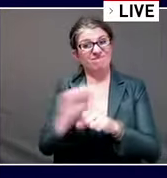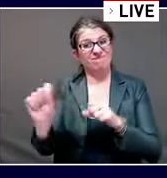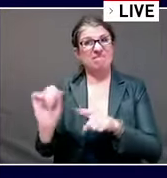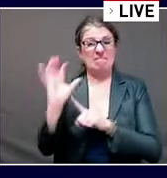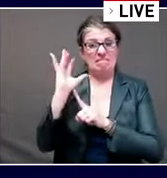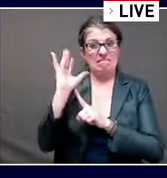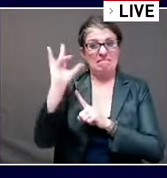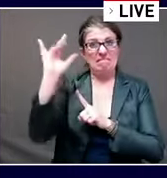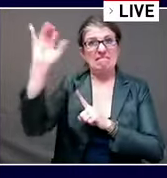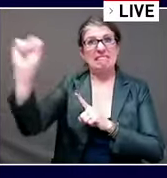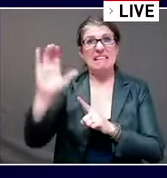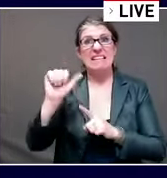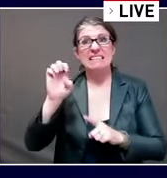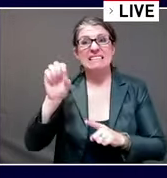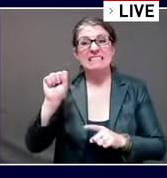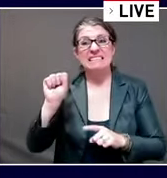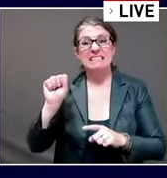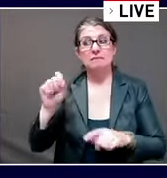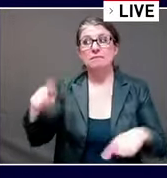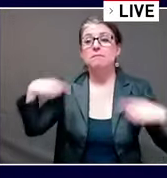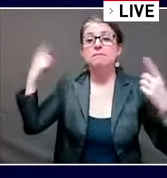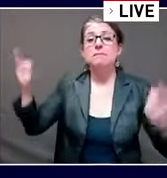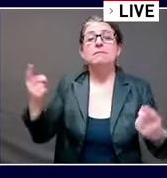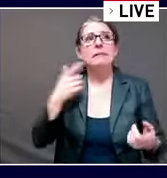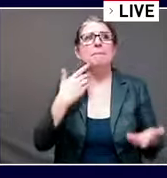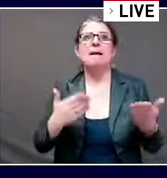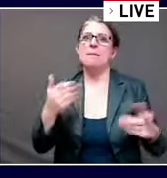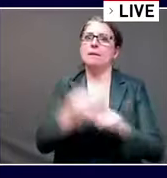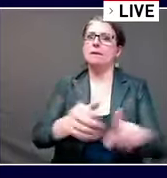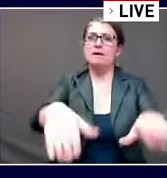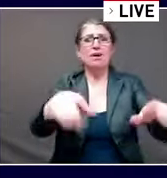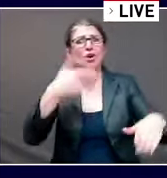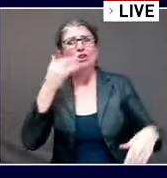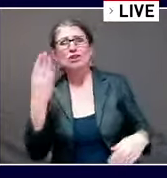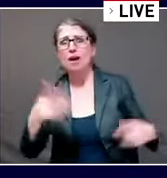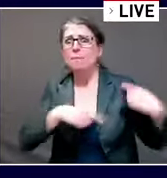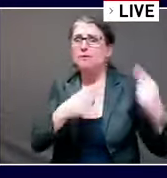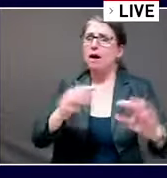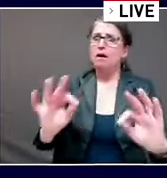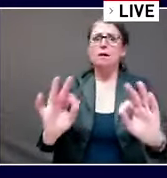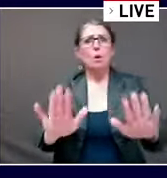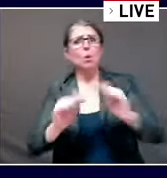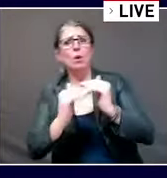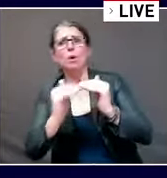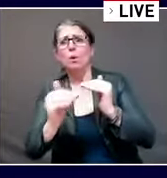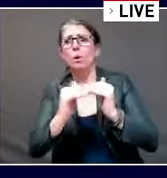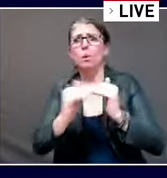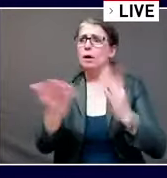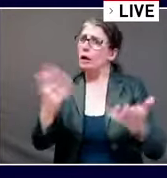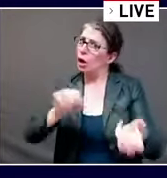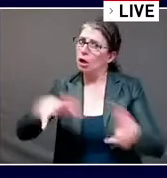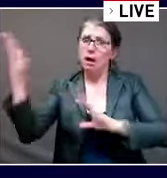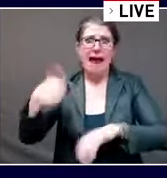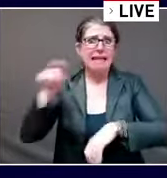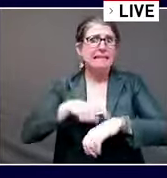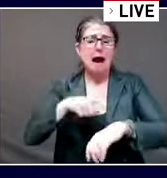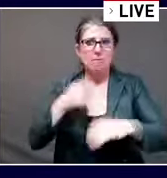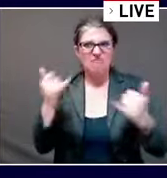these cases may have come from? And then just the second question is, how is our PPE situation? Sure, Allison. Let's start with the